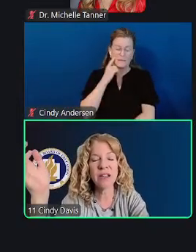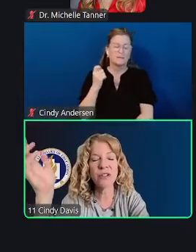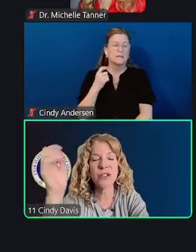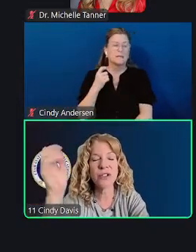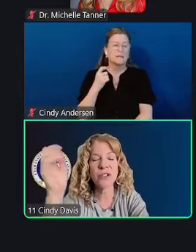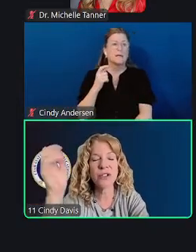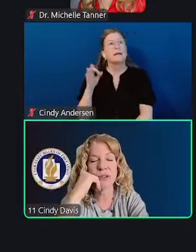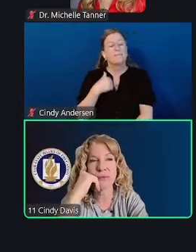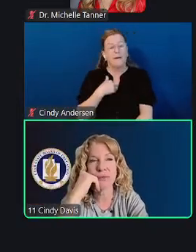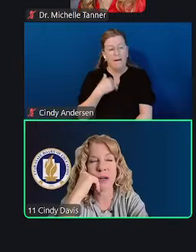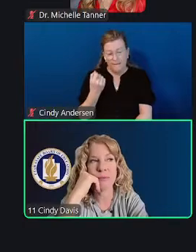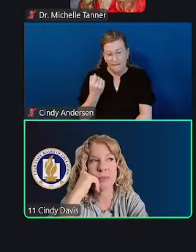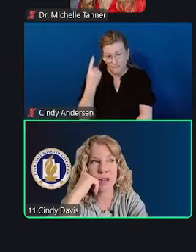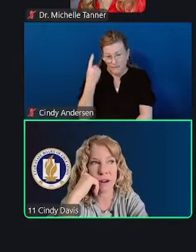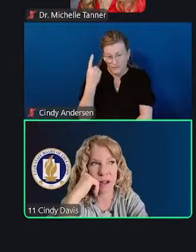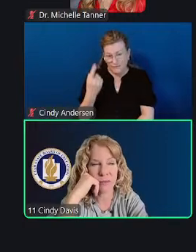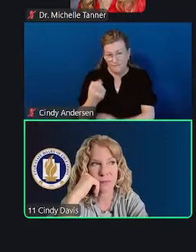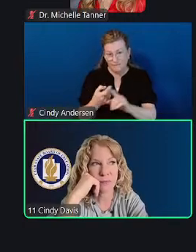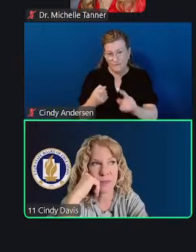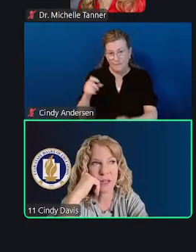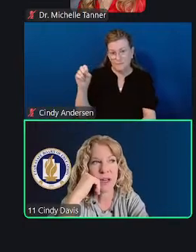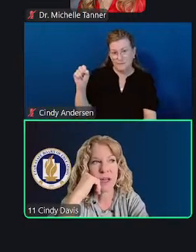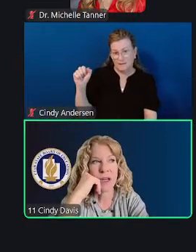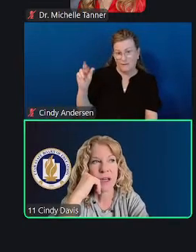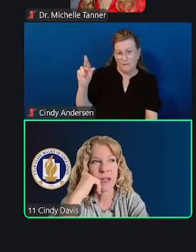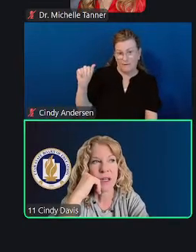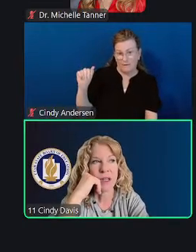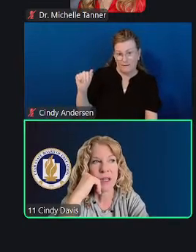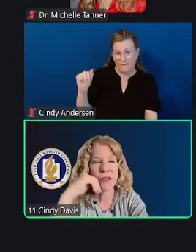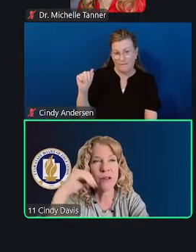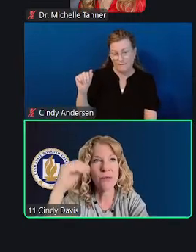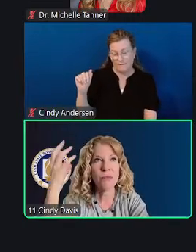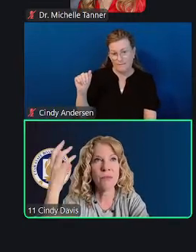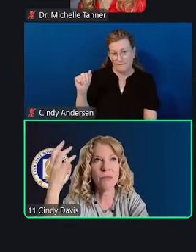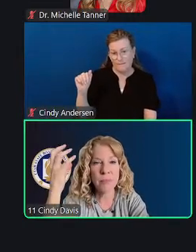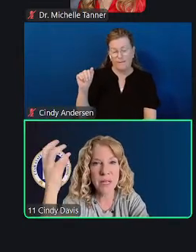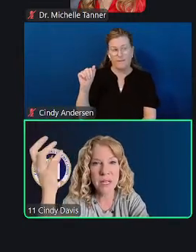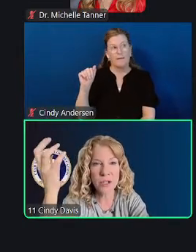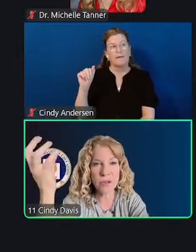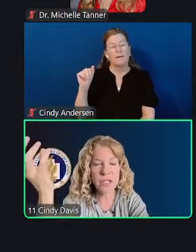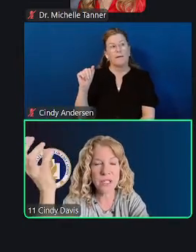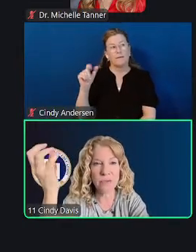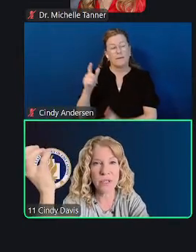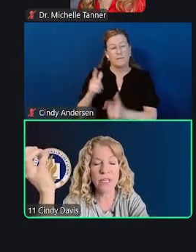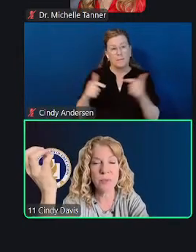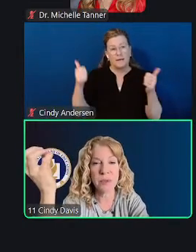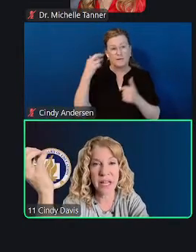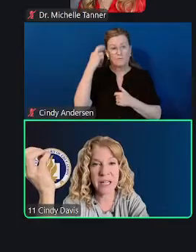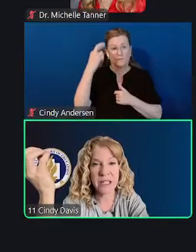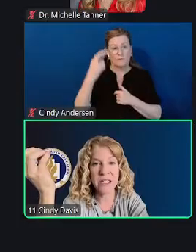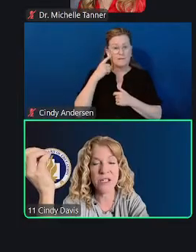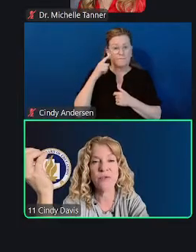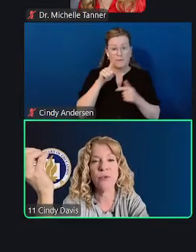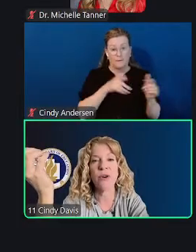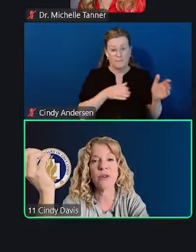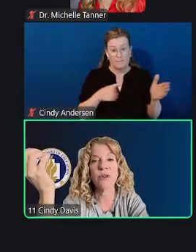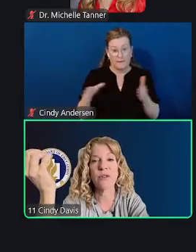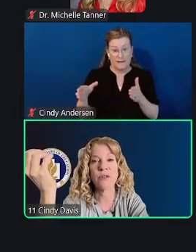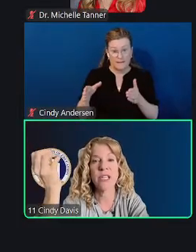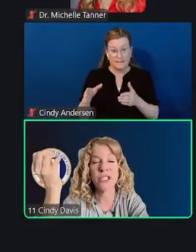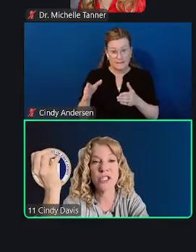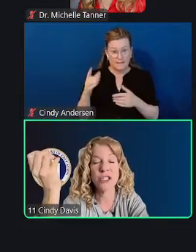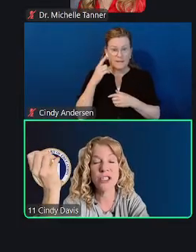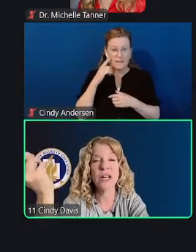I understood from Sarah, the biggest reason for these plans is